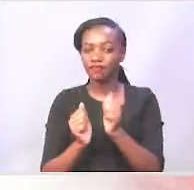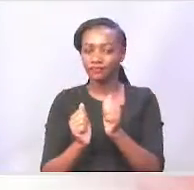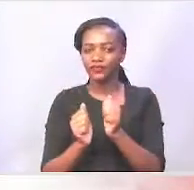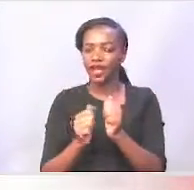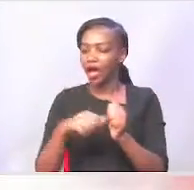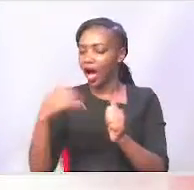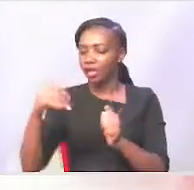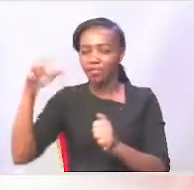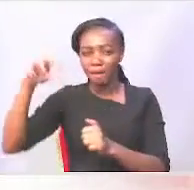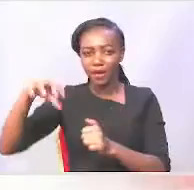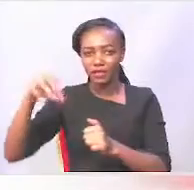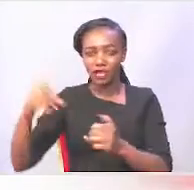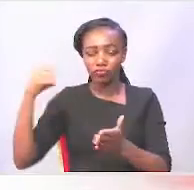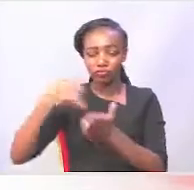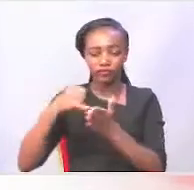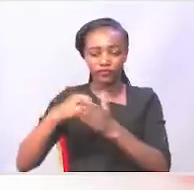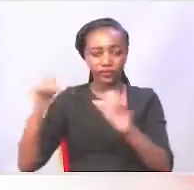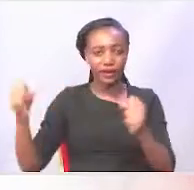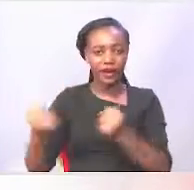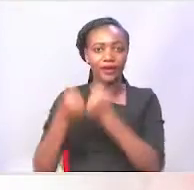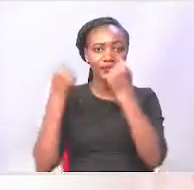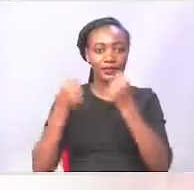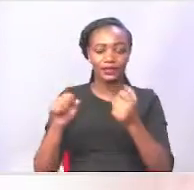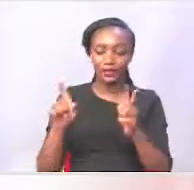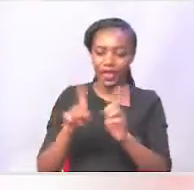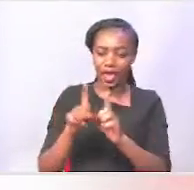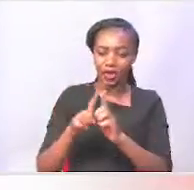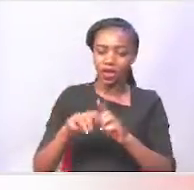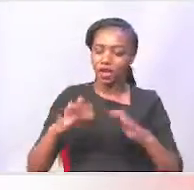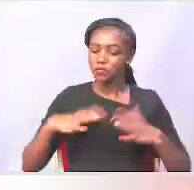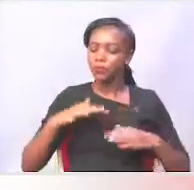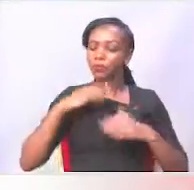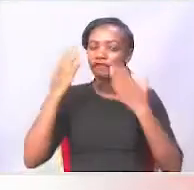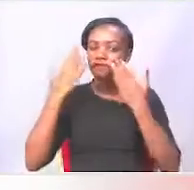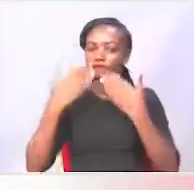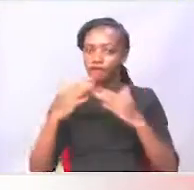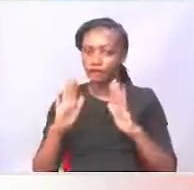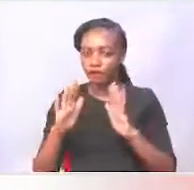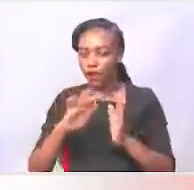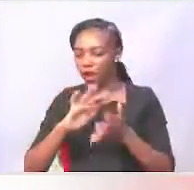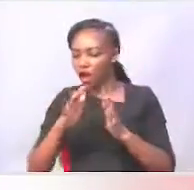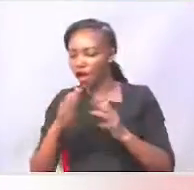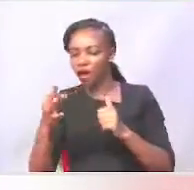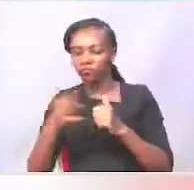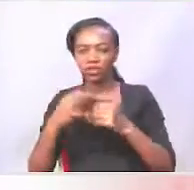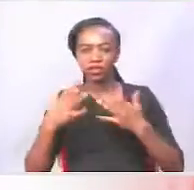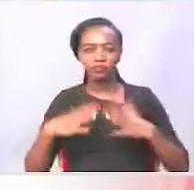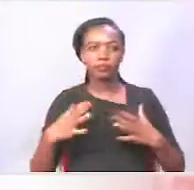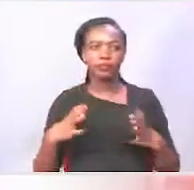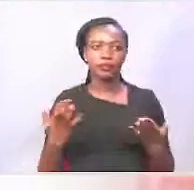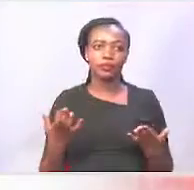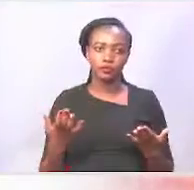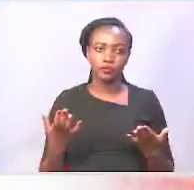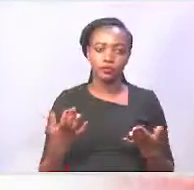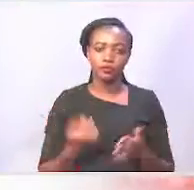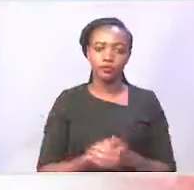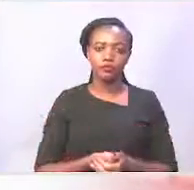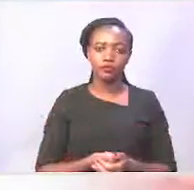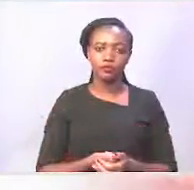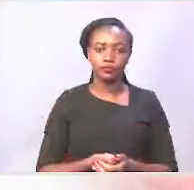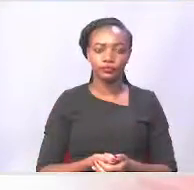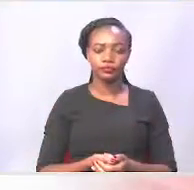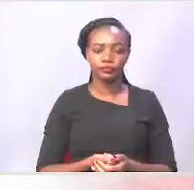nairobi was involved in an accident at lugar claiming the lives of at least eight people in